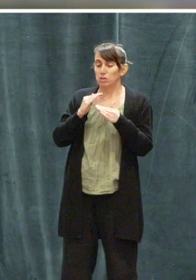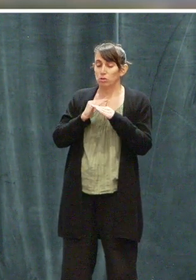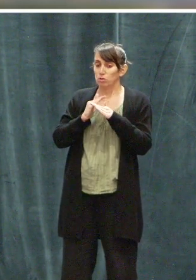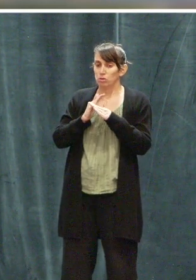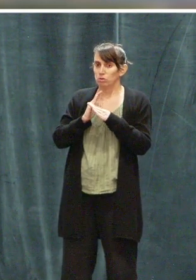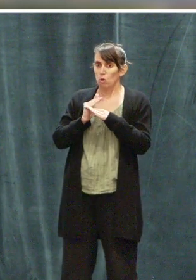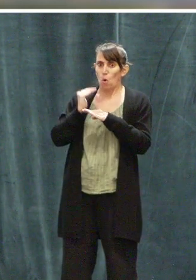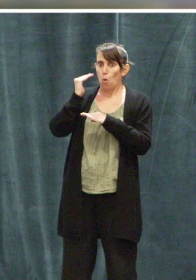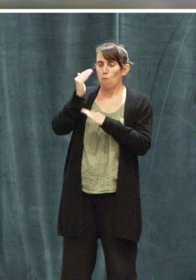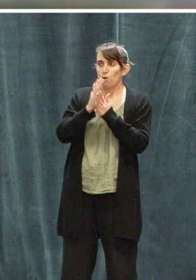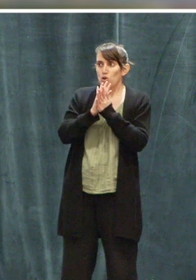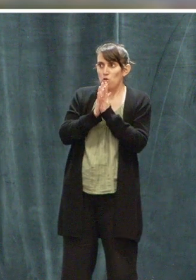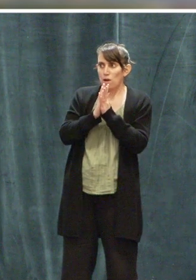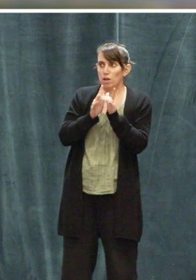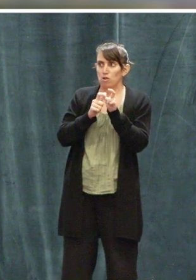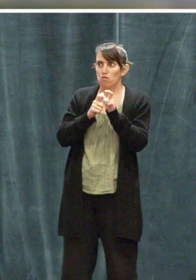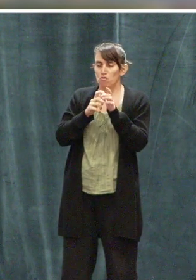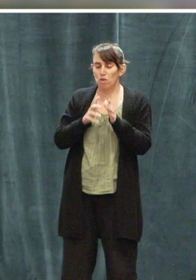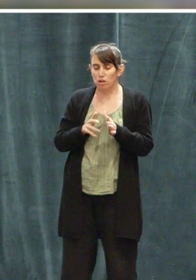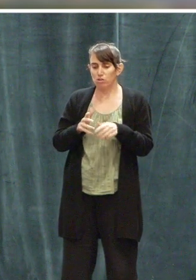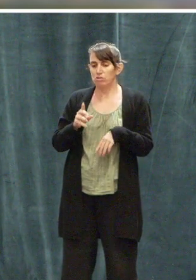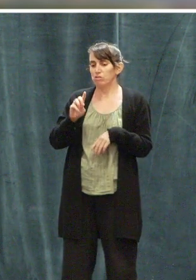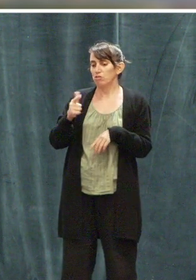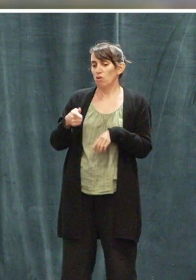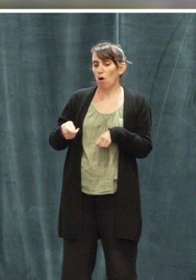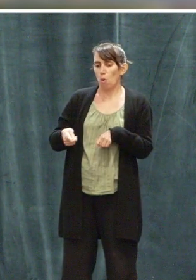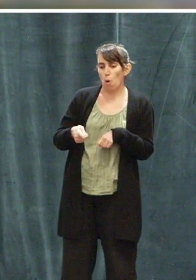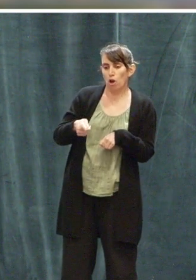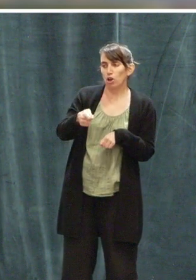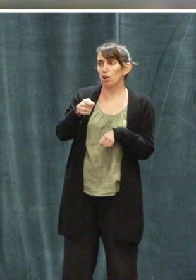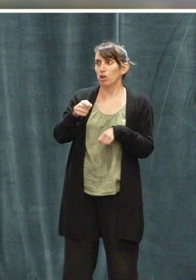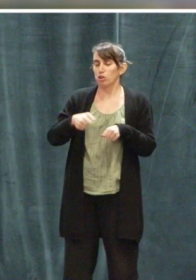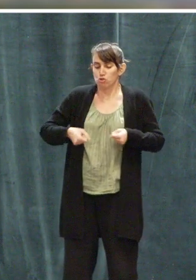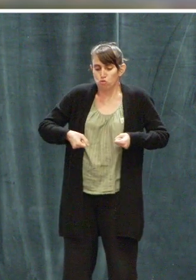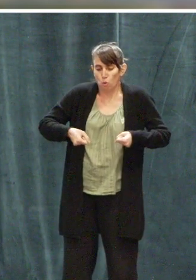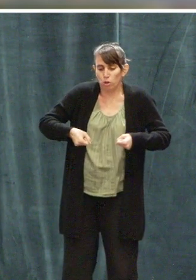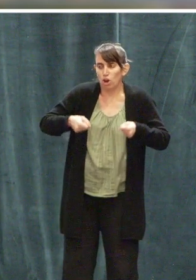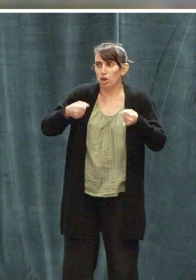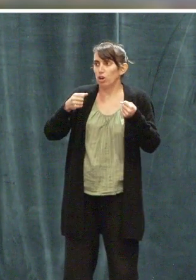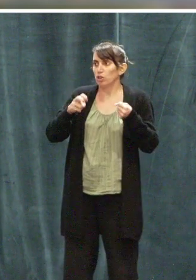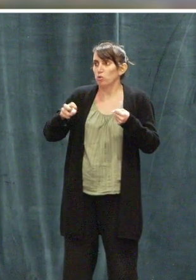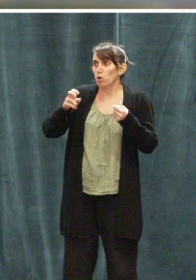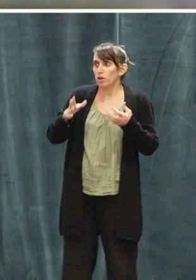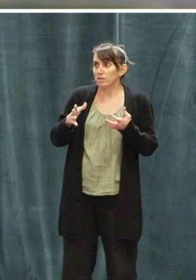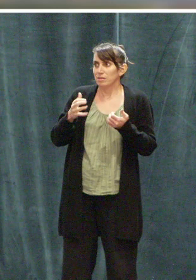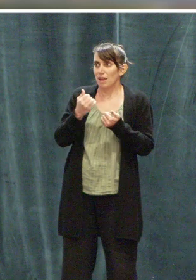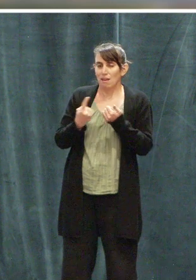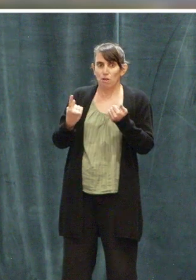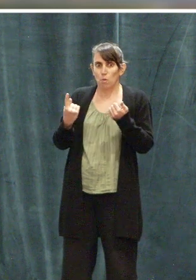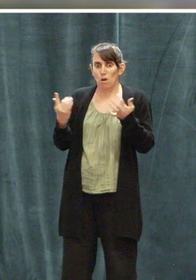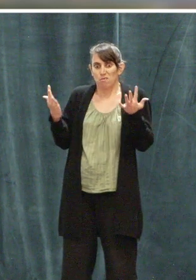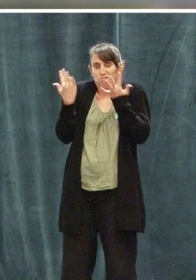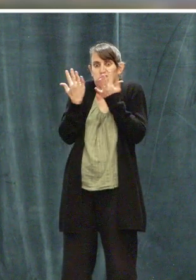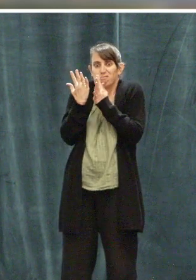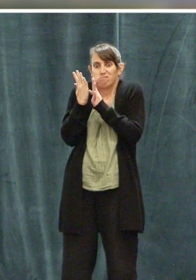overcrowding. We have runners, dog walkers, strollers, tourists. Everyone's on top of one another because of Wagner and because of Battery.